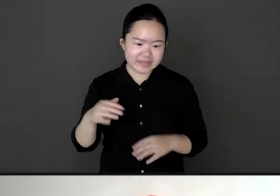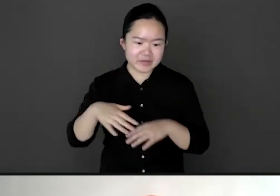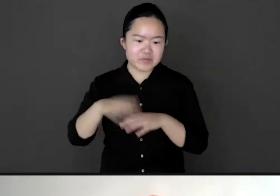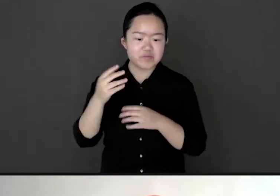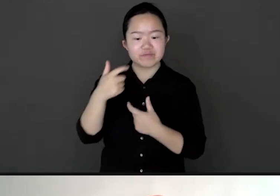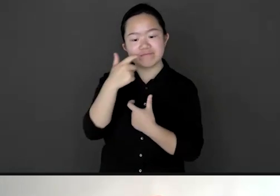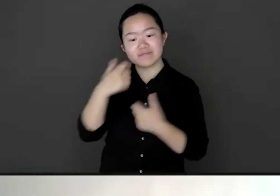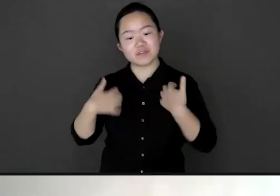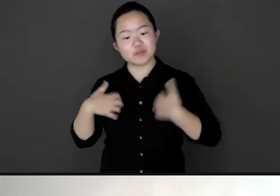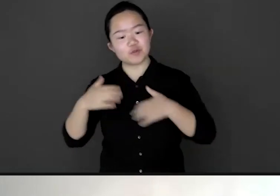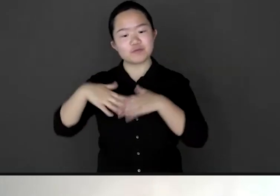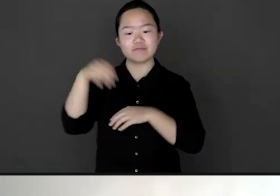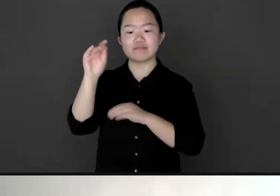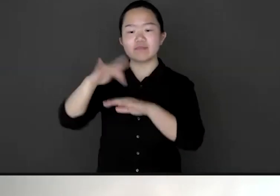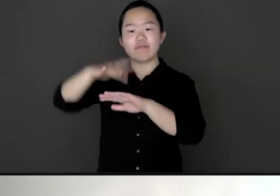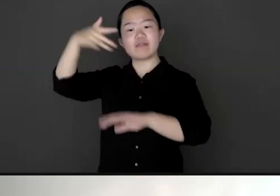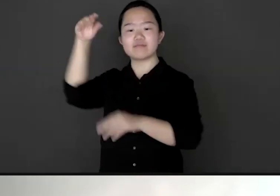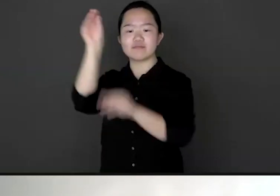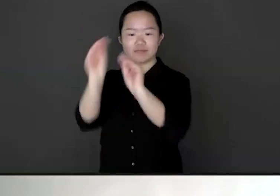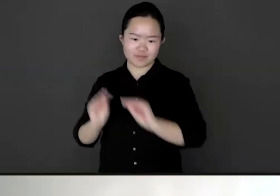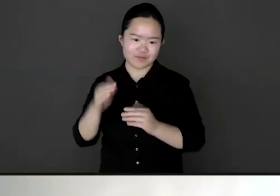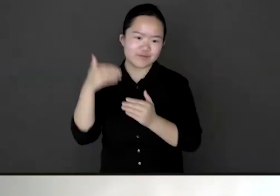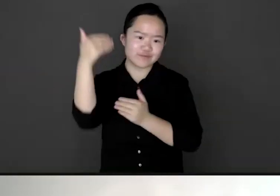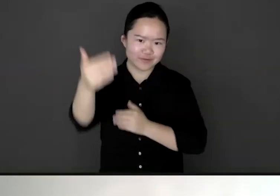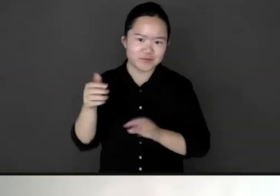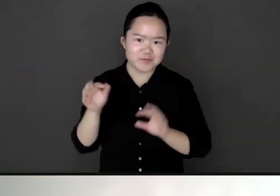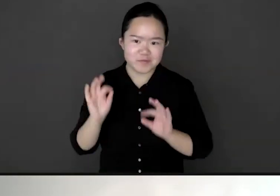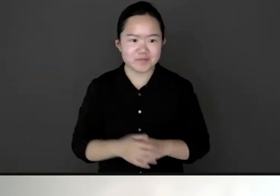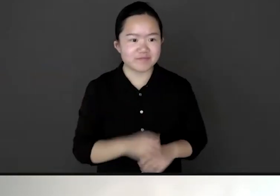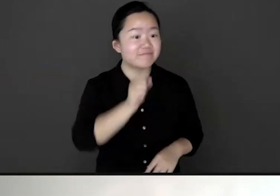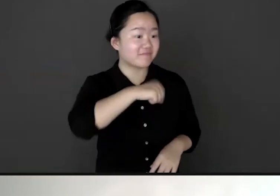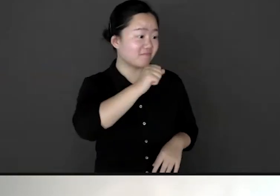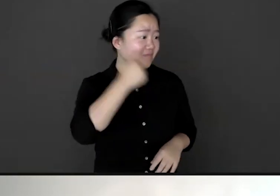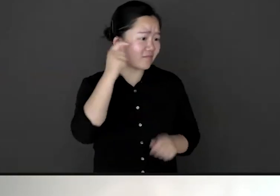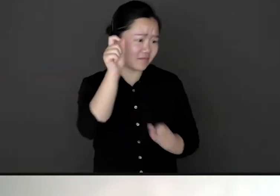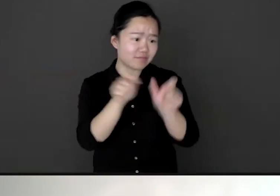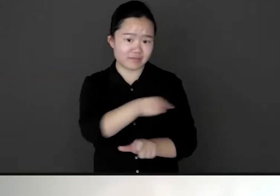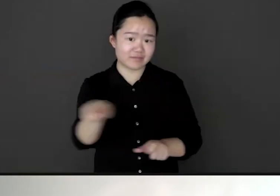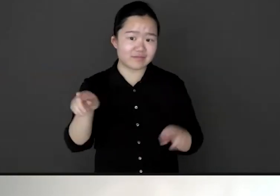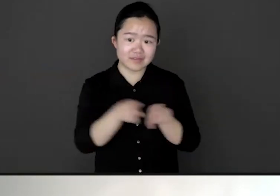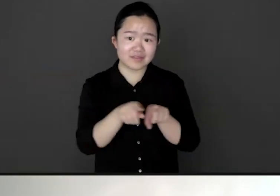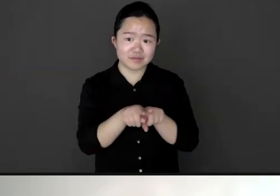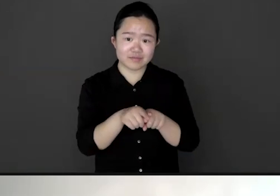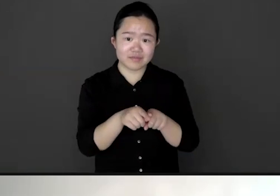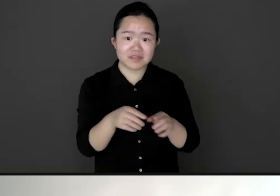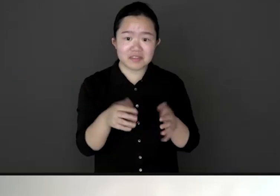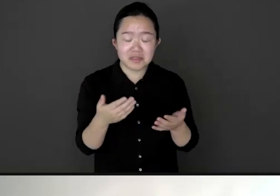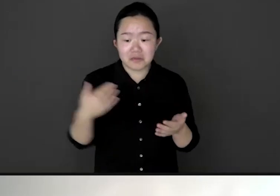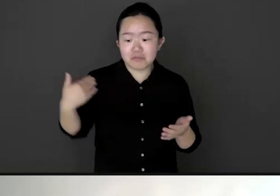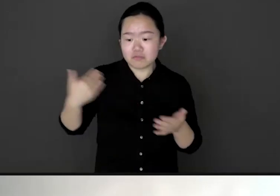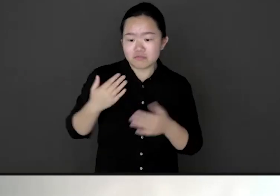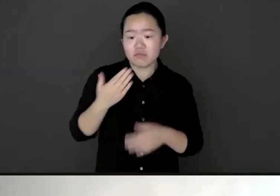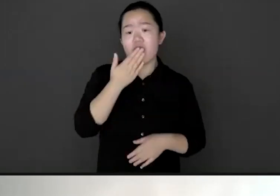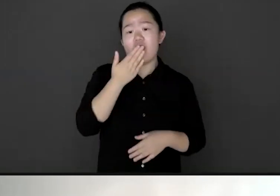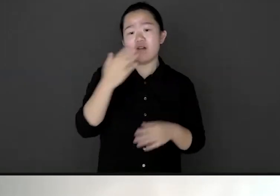you to support her in that way. Think of the journey we've been with automated alt text. I remember the criticism that came in, rightly so, at the time when automated alt text